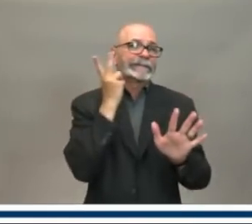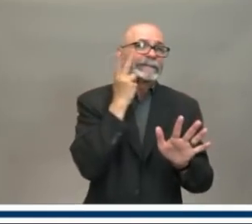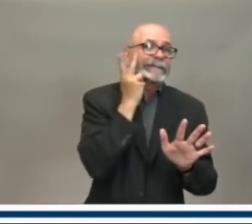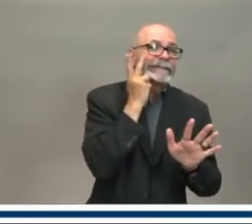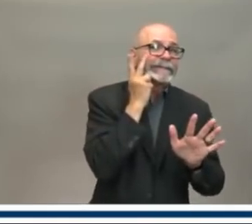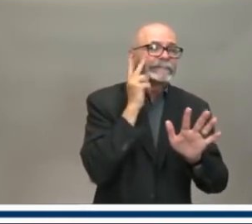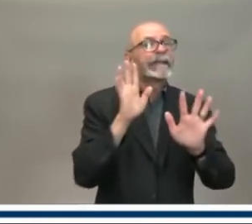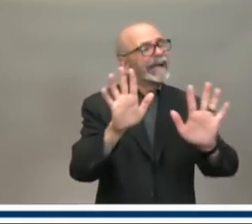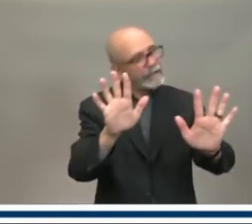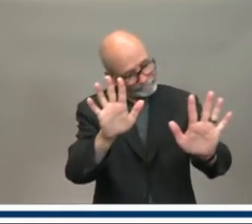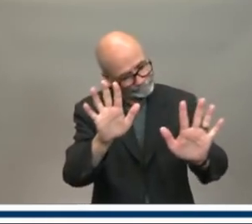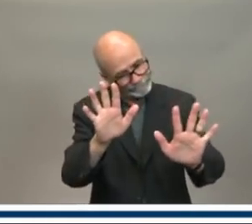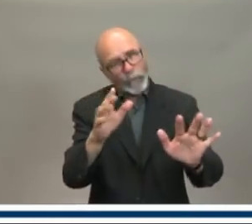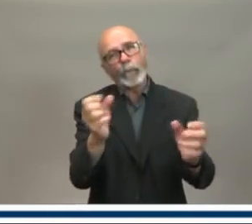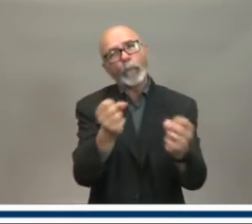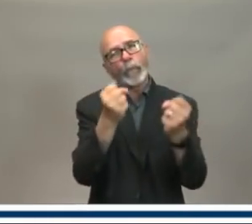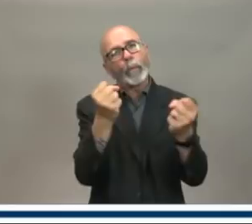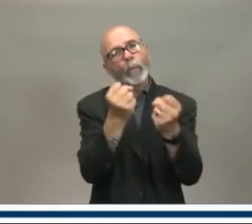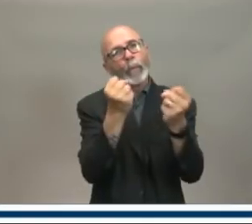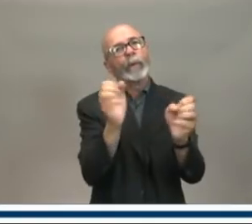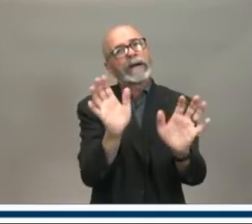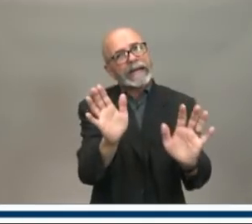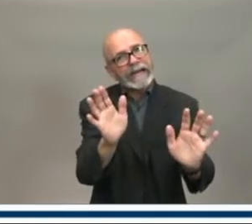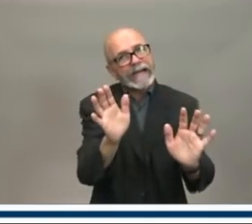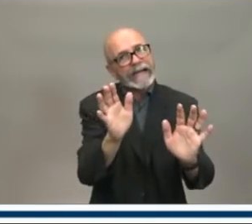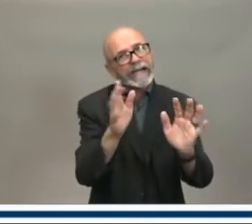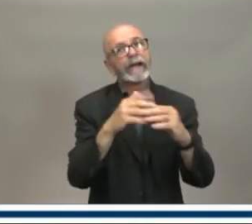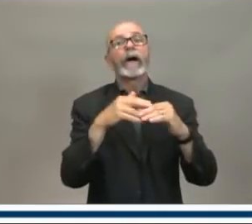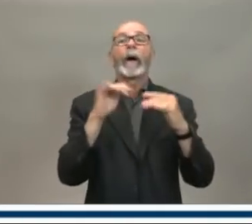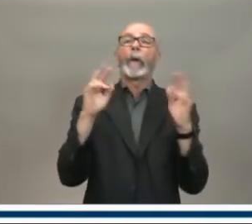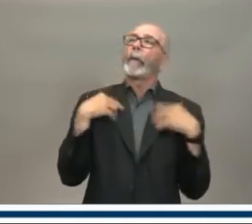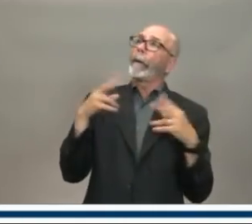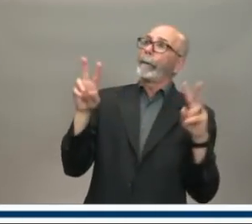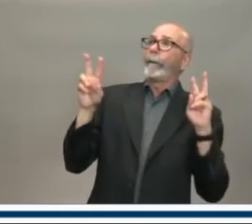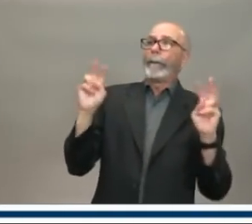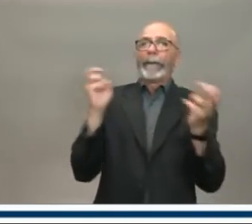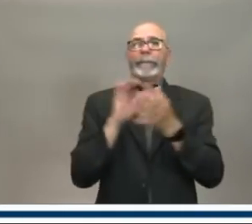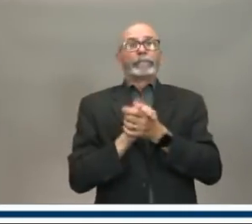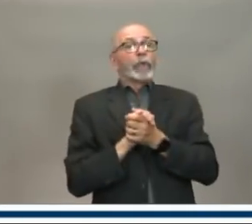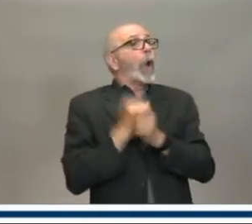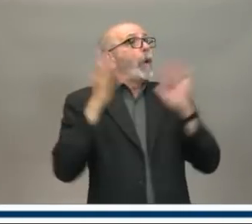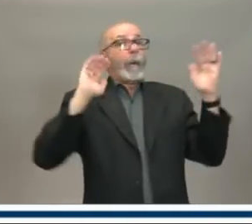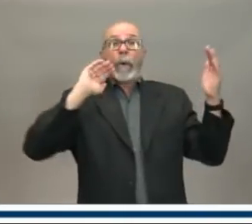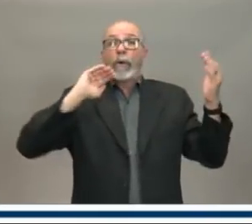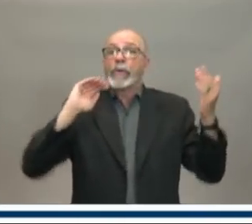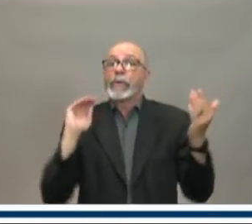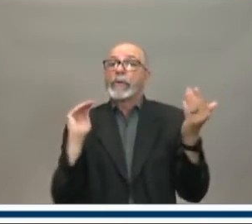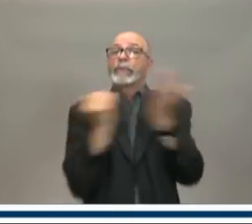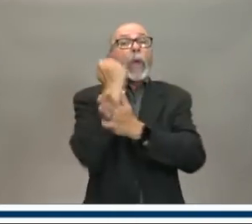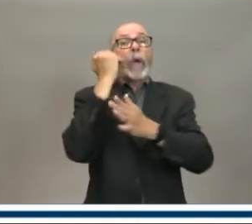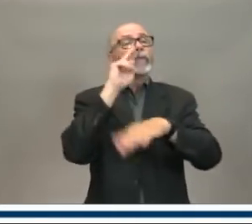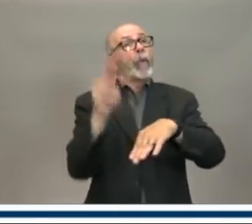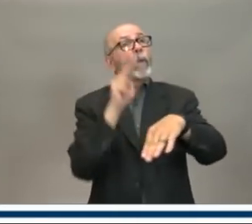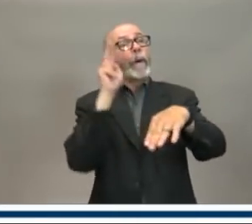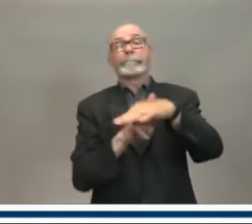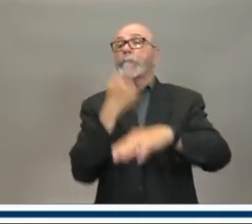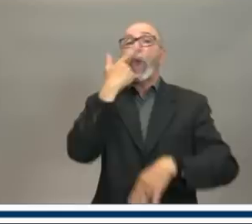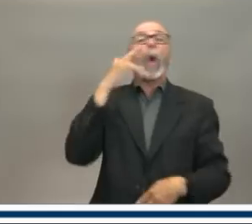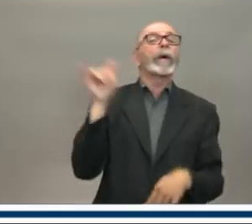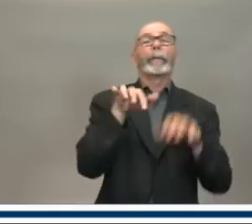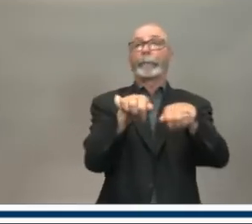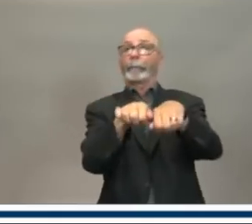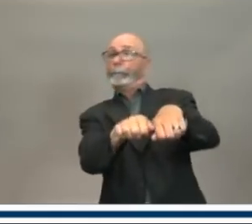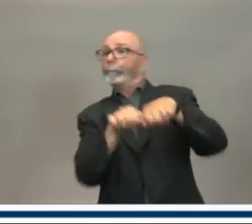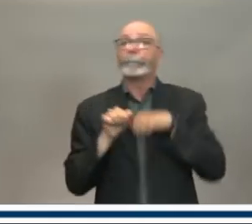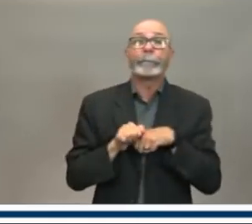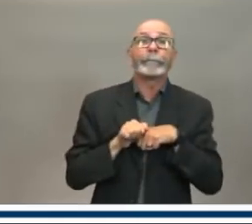that what our new normal will look like. I know people are really anxious and would love things to get